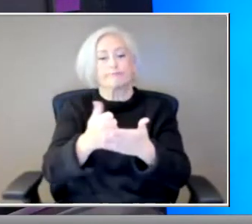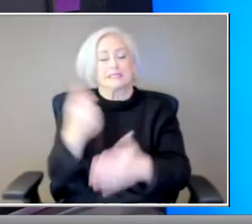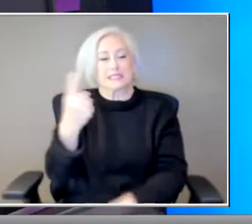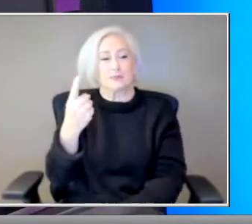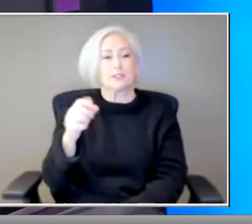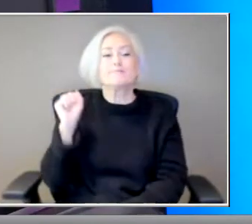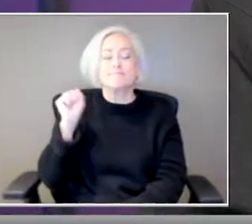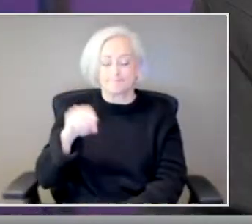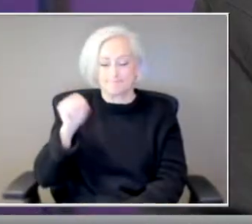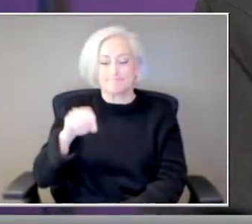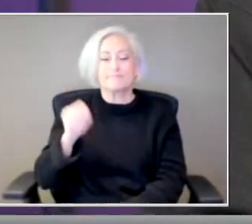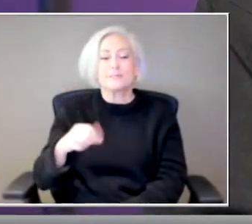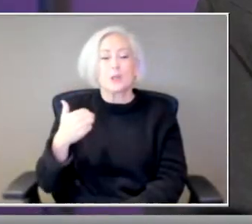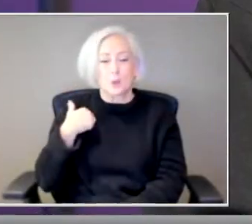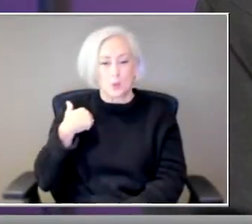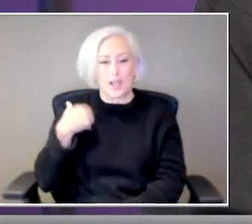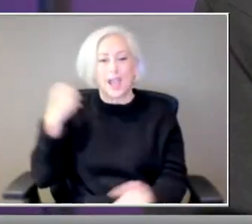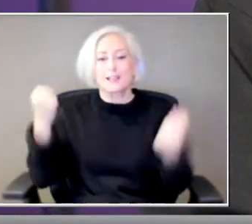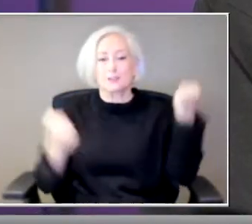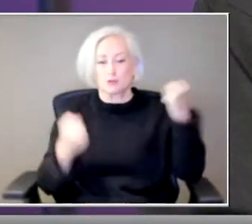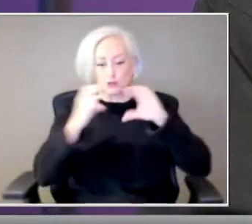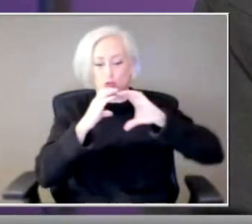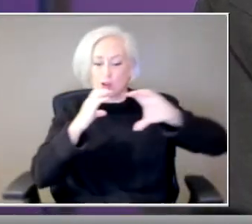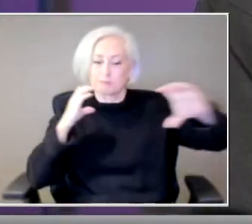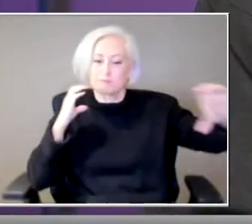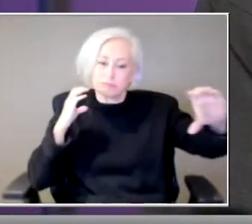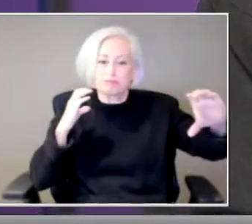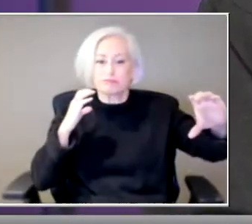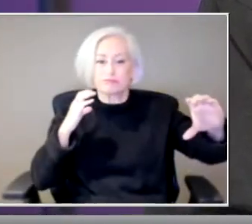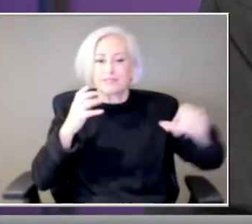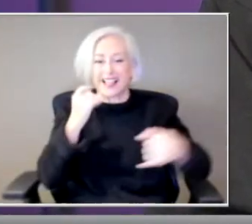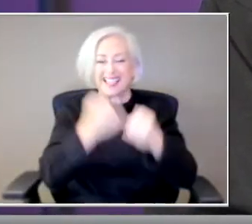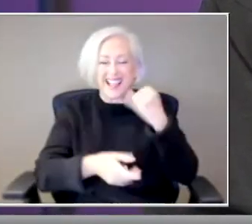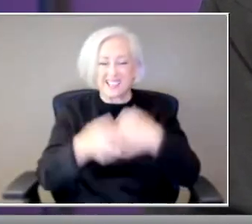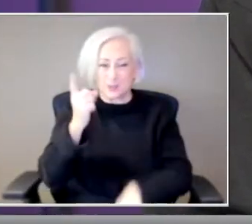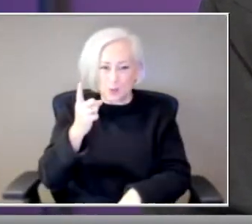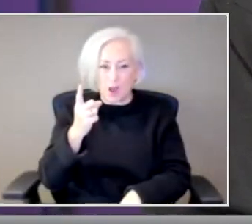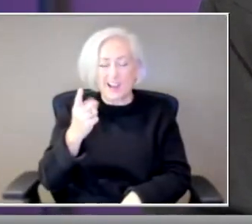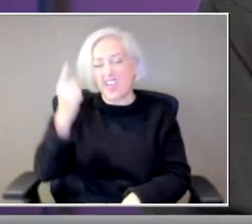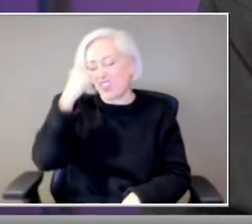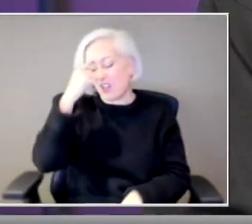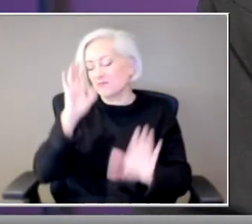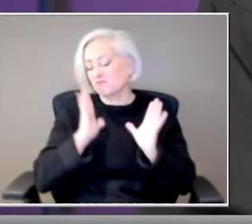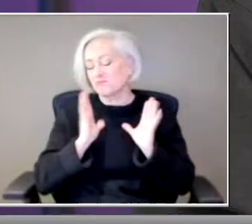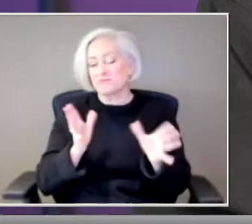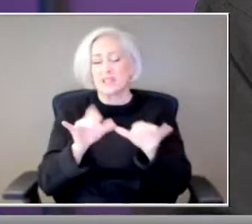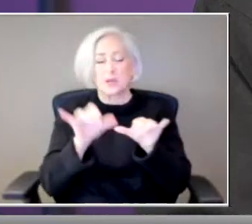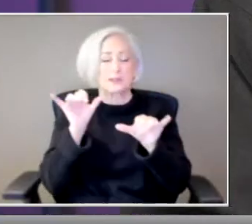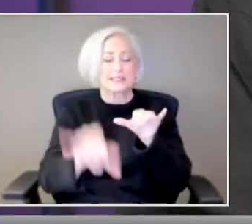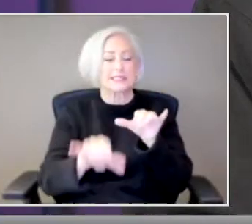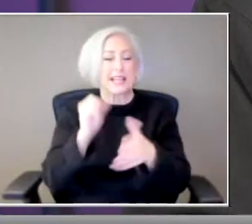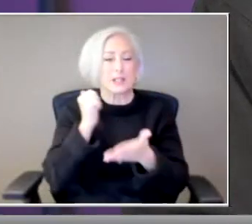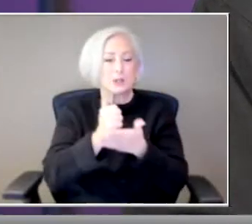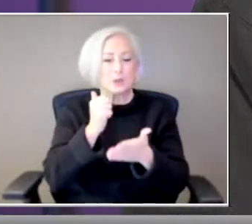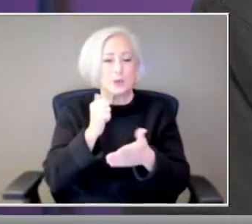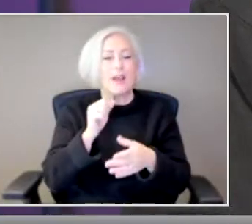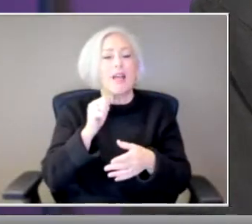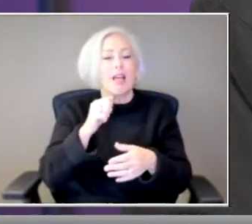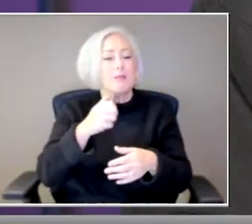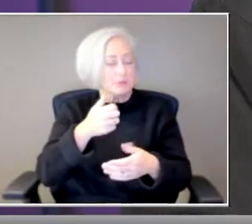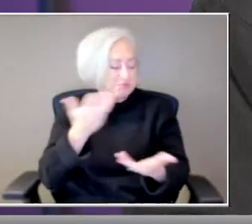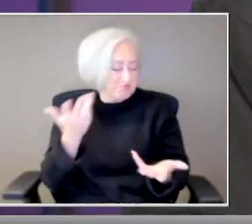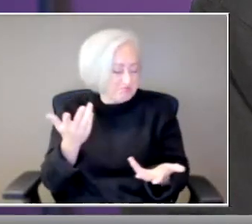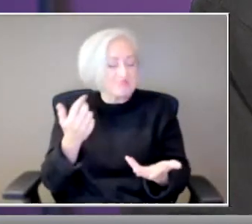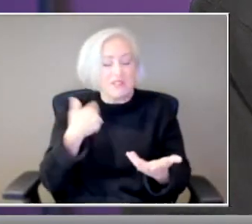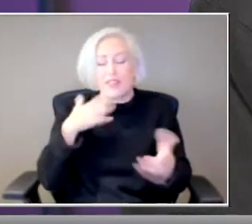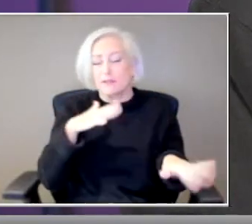a truck, the last truck of my shift, and I thought, well, I'll just stay and help them out and get it done, and then I'll go home, you know. Well,